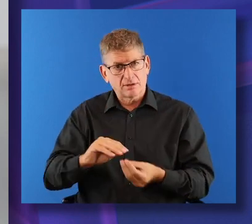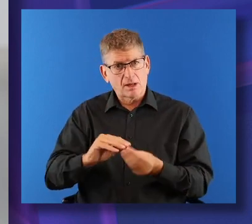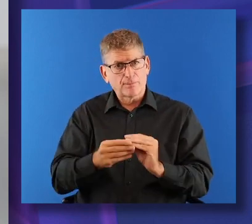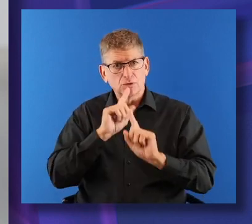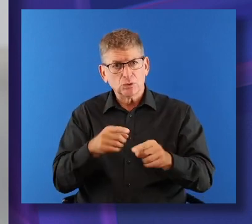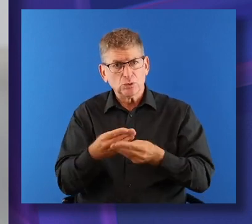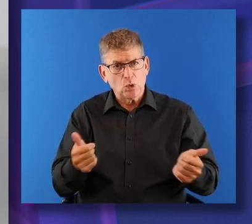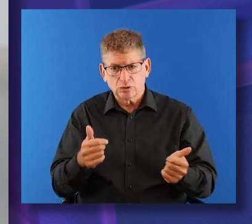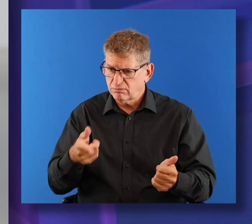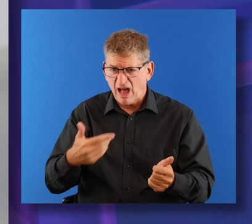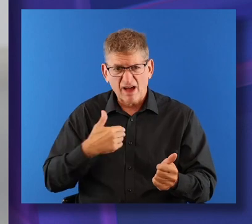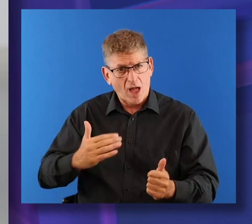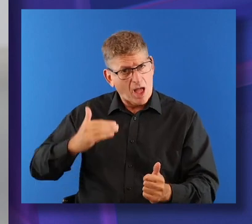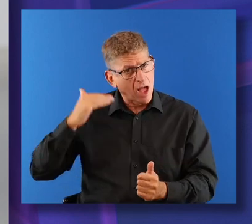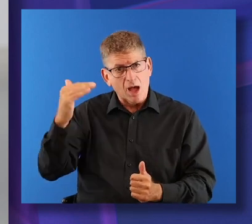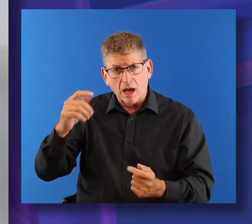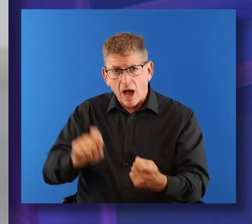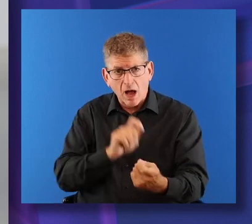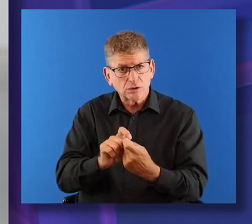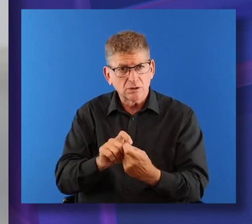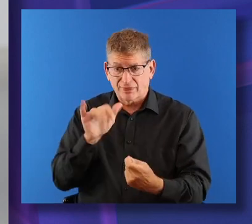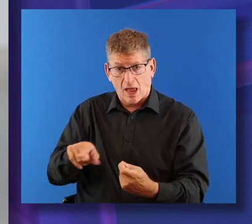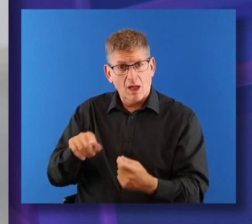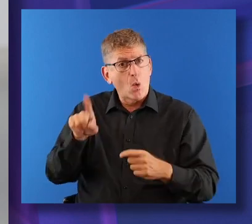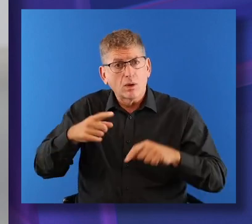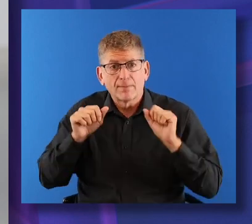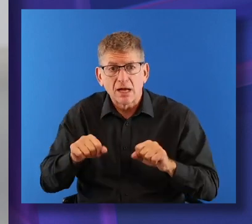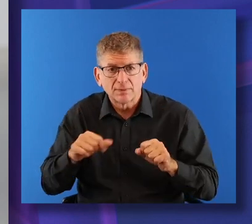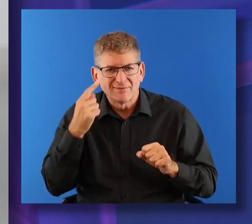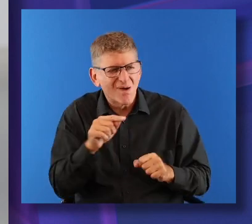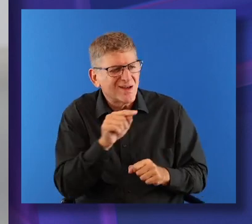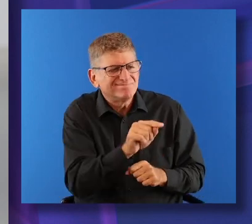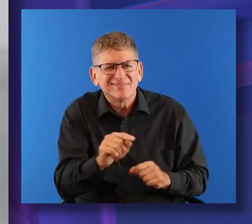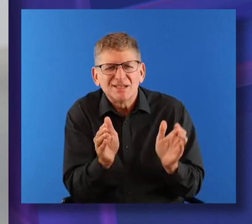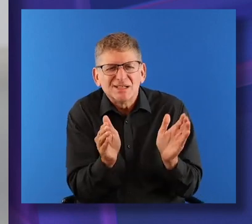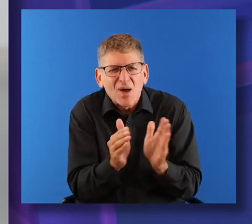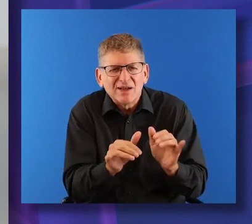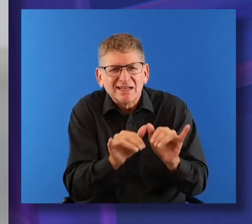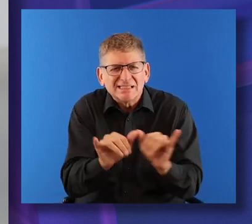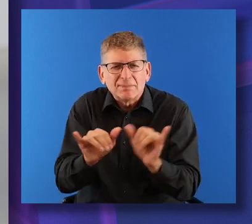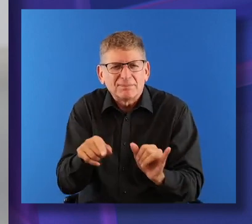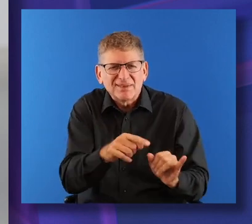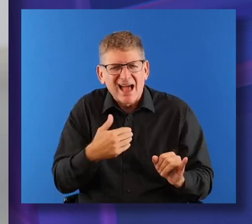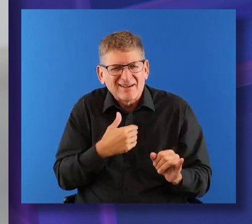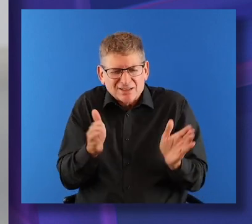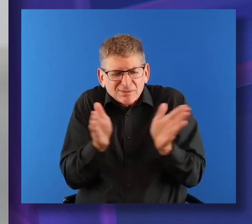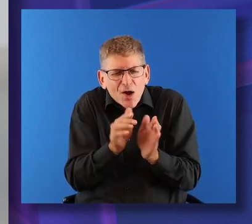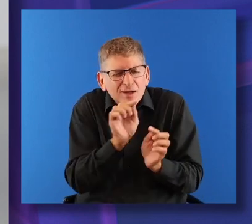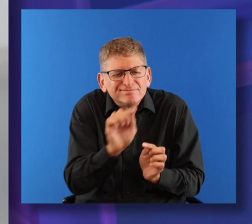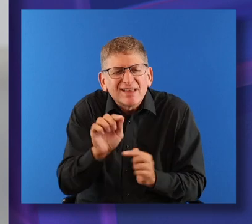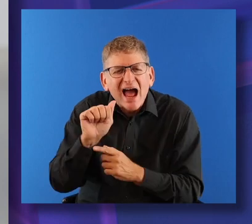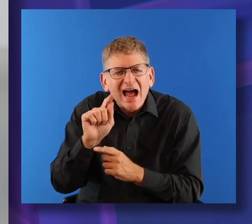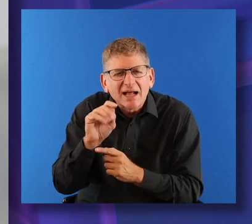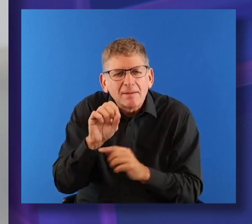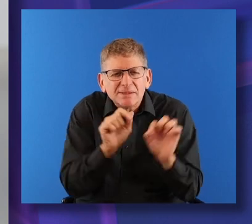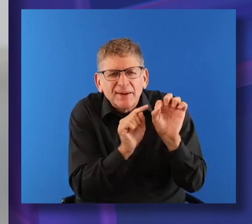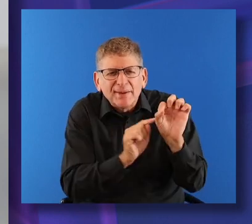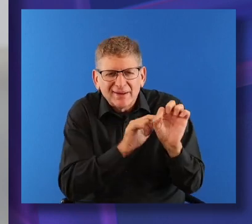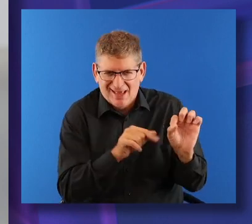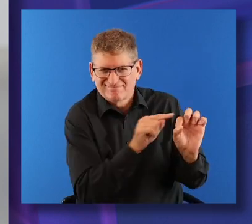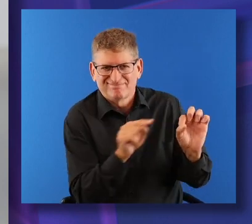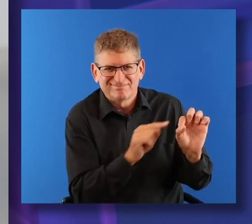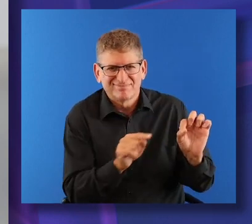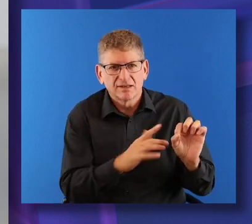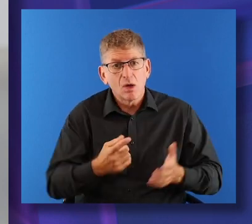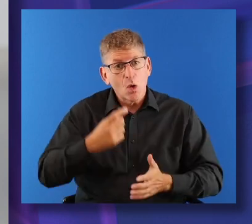solving Schrödinger's equation exactly grows exponentially with the number of electrons. And therefore, scaling to larger systems requires